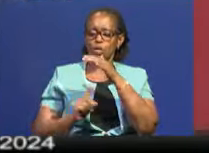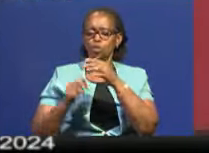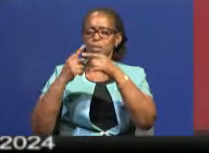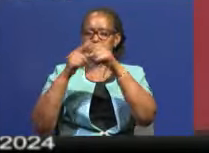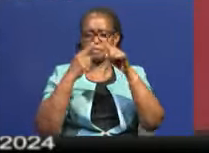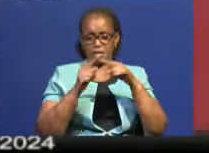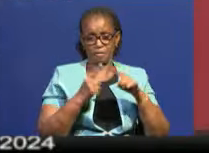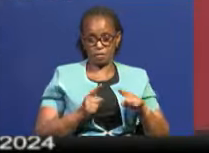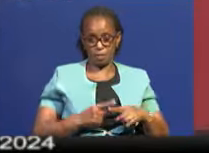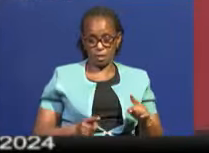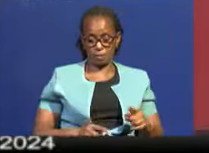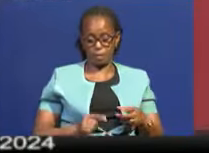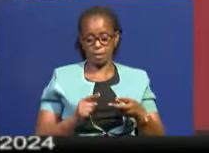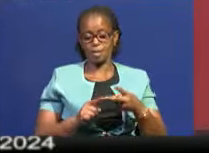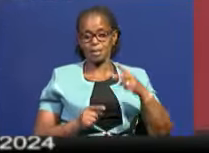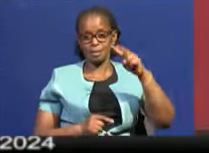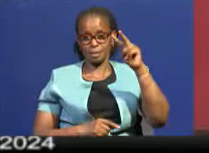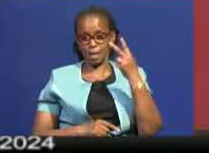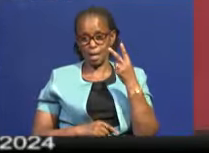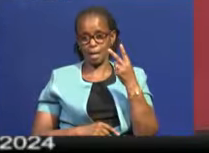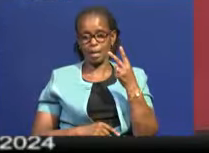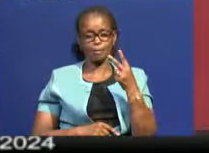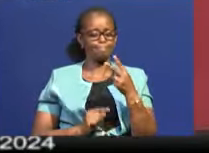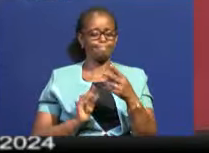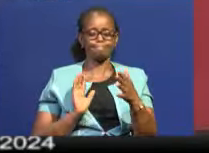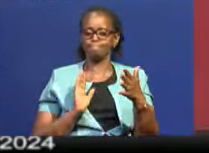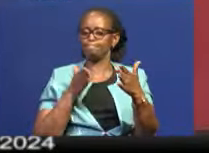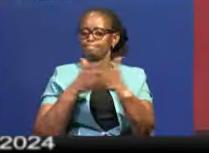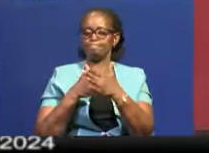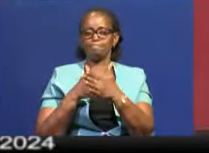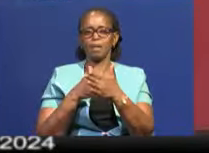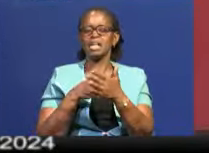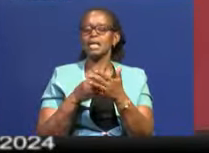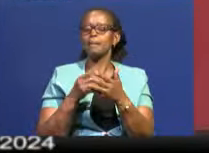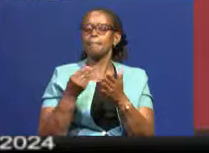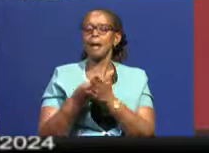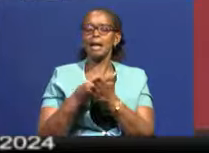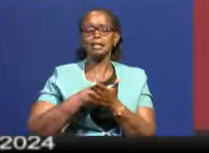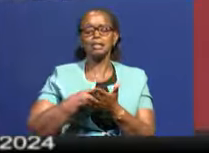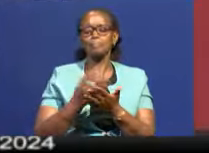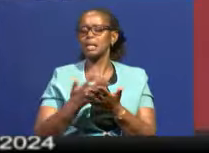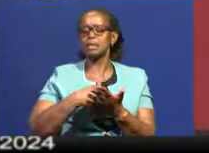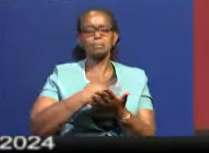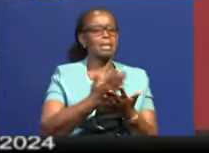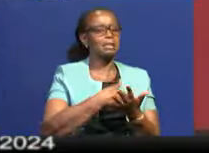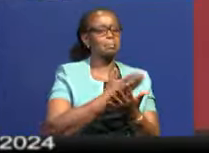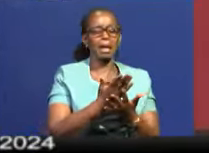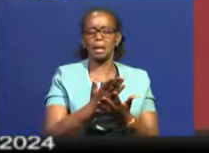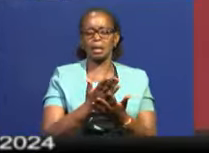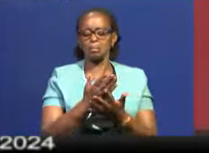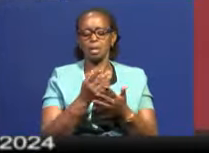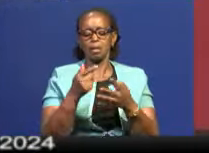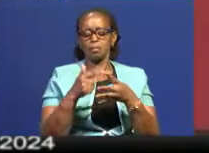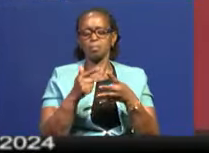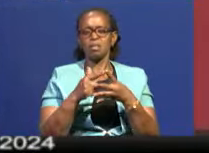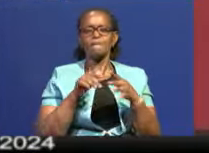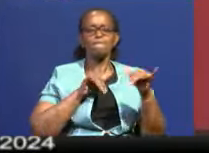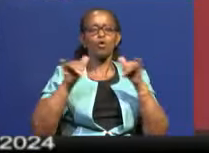agencies. Second, curtailing spending on the following expenditure items: foreign